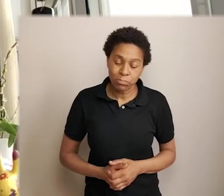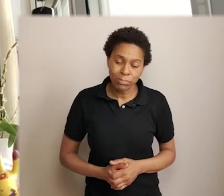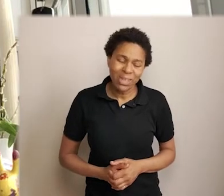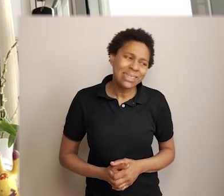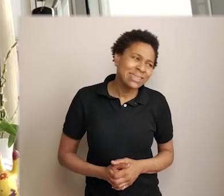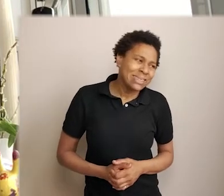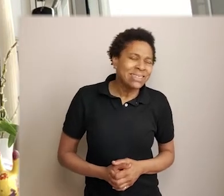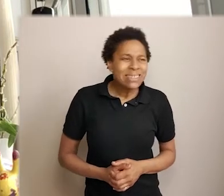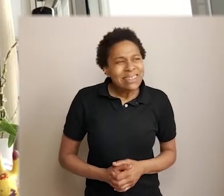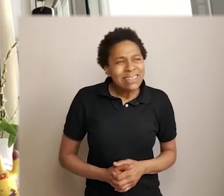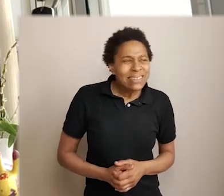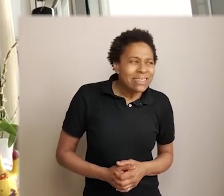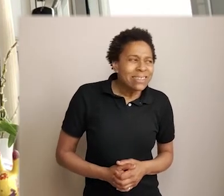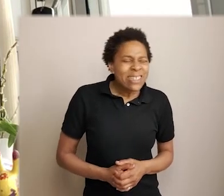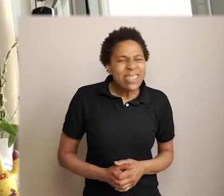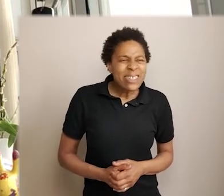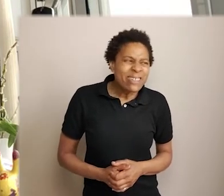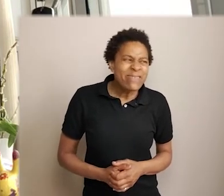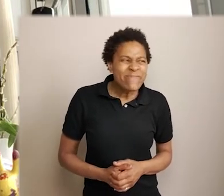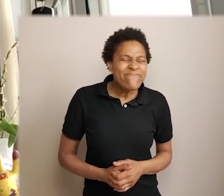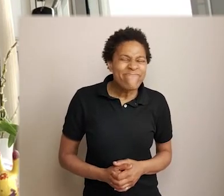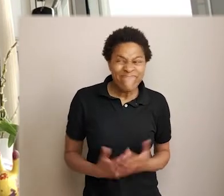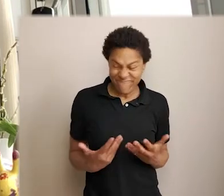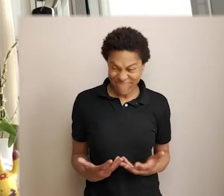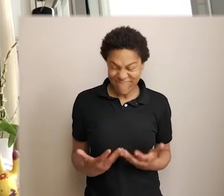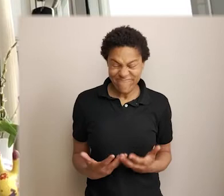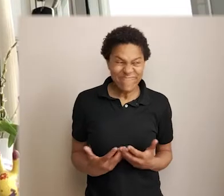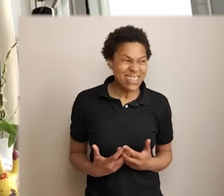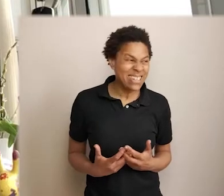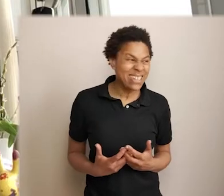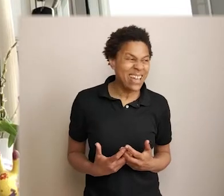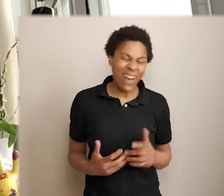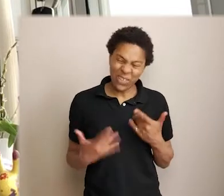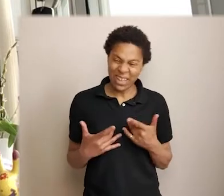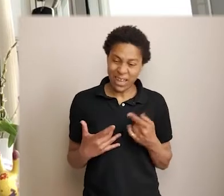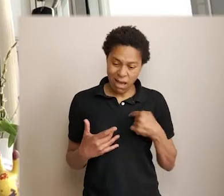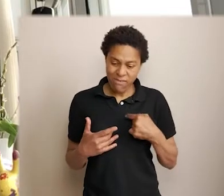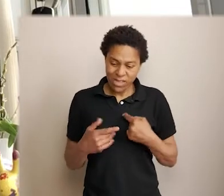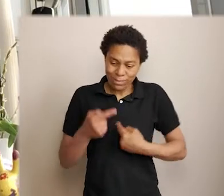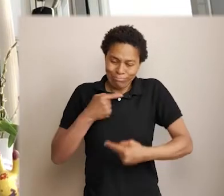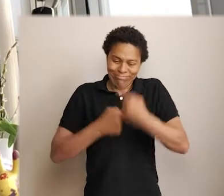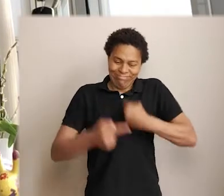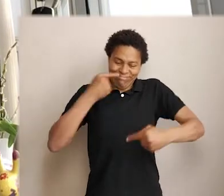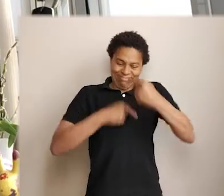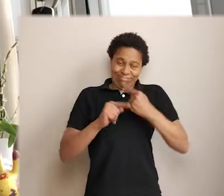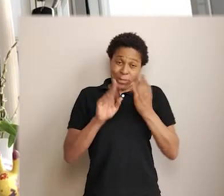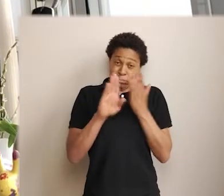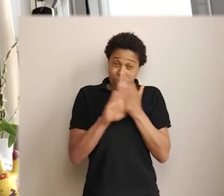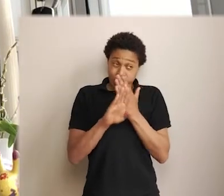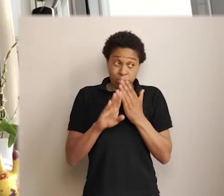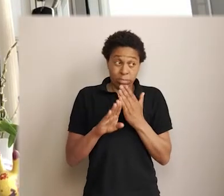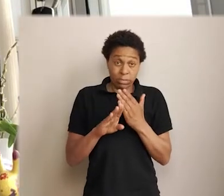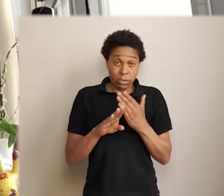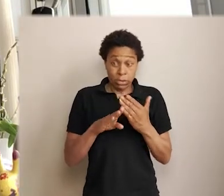But as I said, I've... gone backwards because, as I said, you know, I used to be out and now I'm